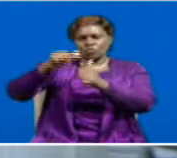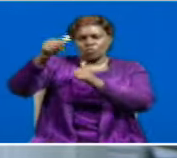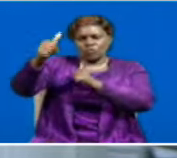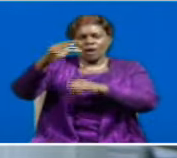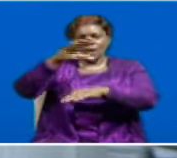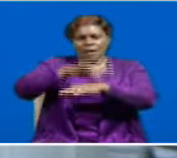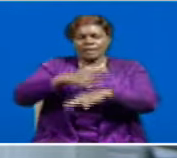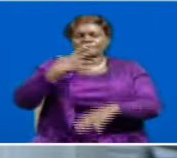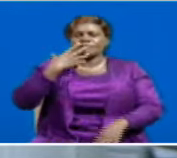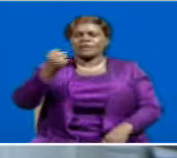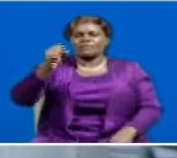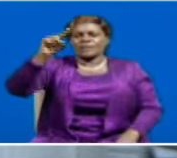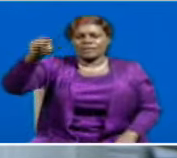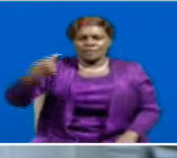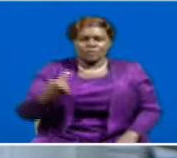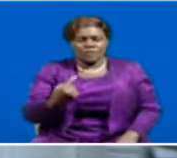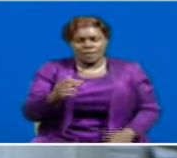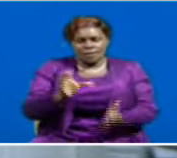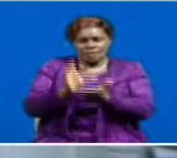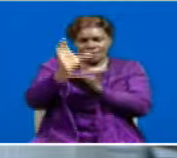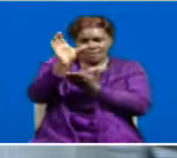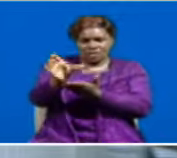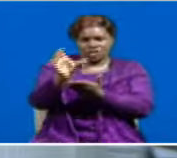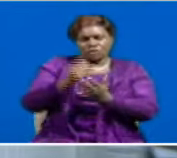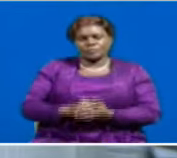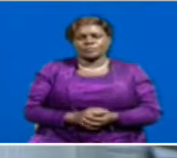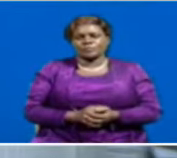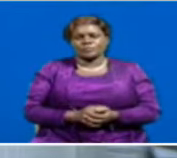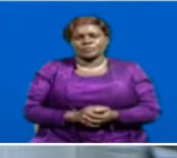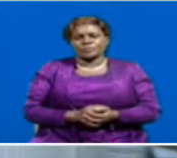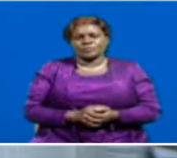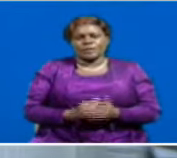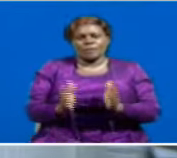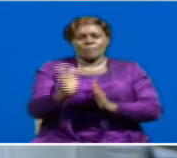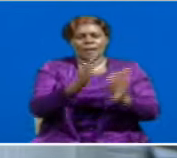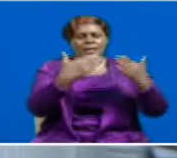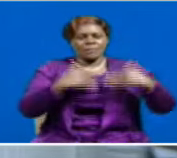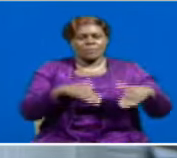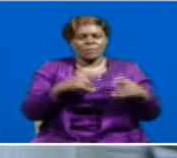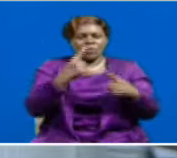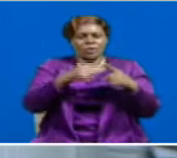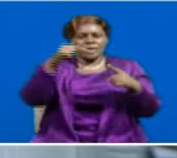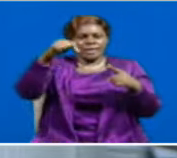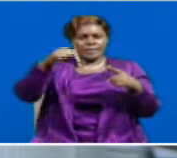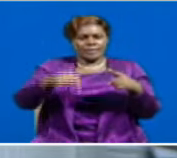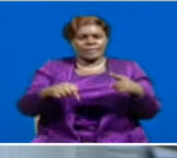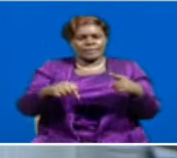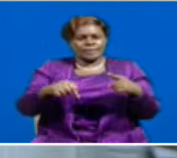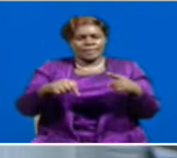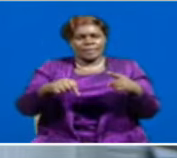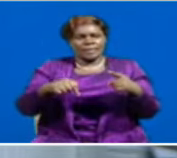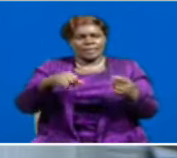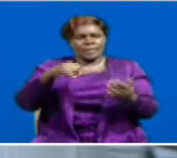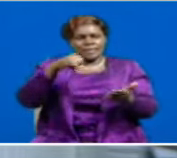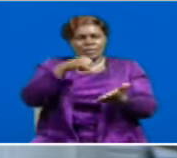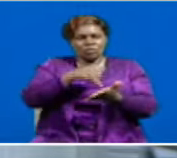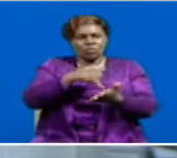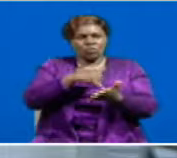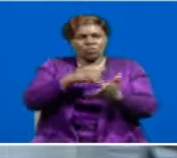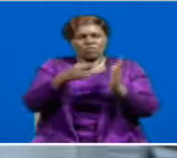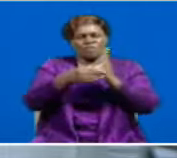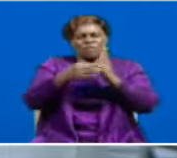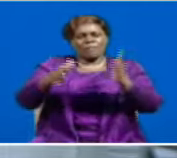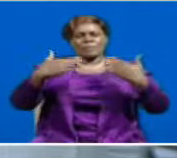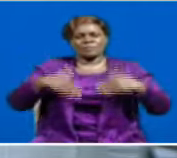will bag 500,000 shillings cash prize. Now, according to the organizers, this year's edition will feature elite athletes